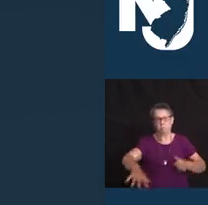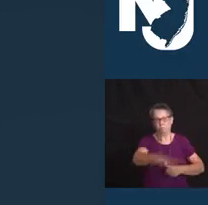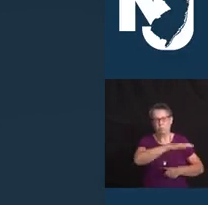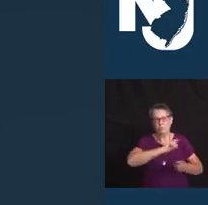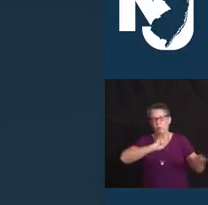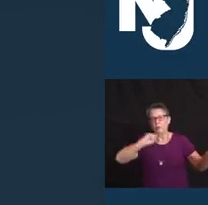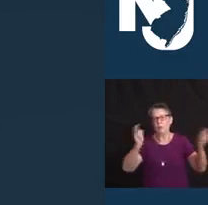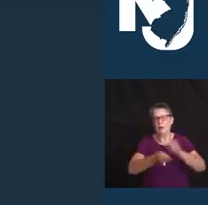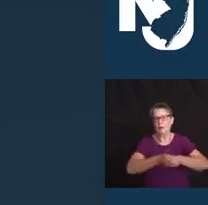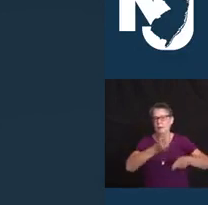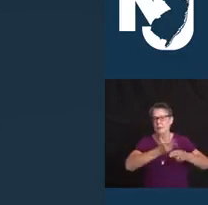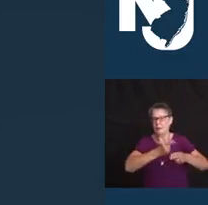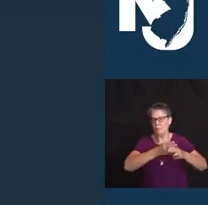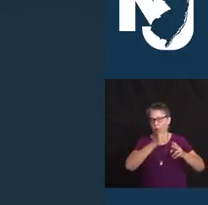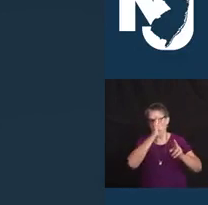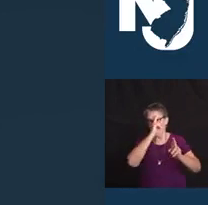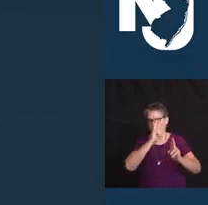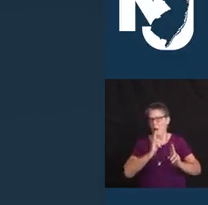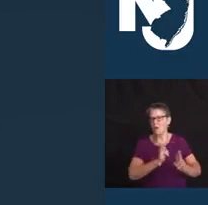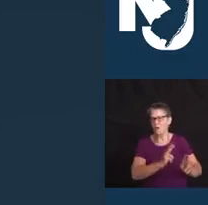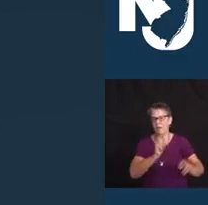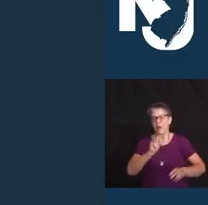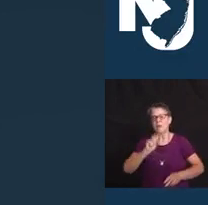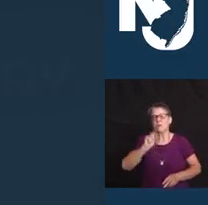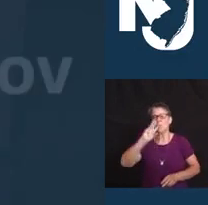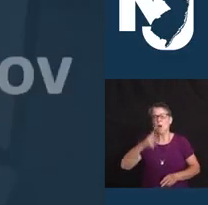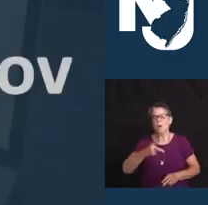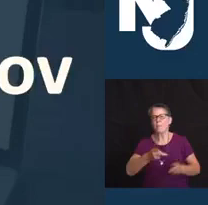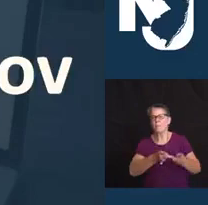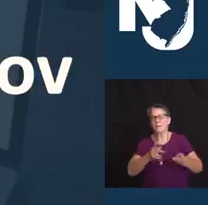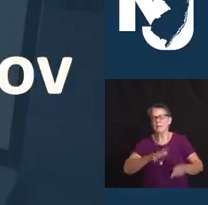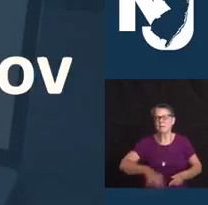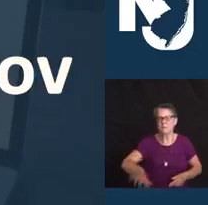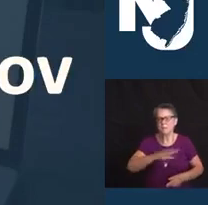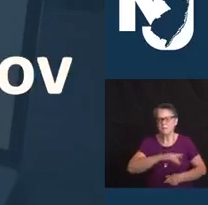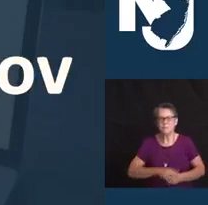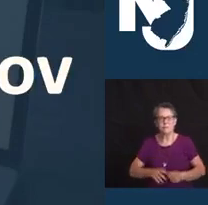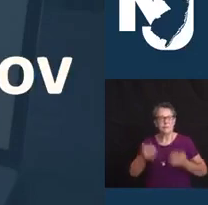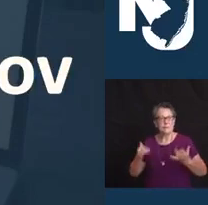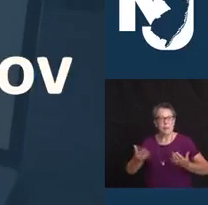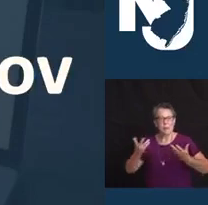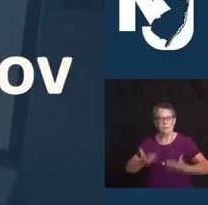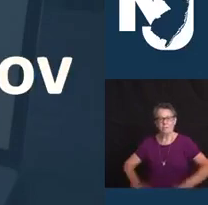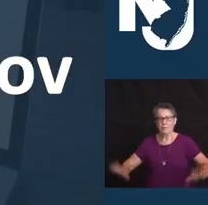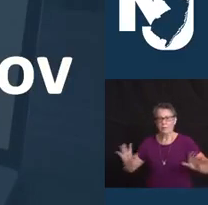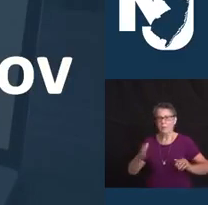that tomorrow in his honor. Now, with all that said, please help me welcome the woman